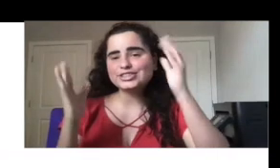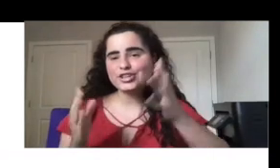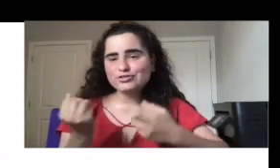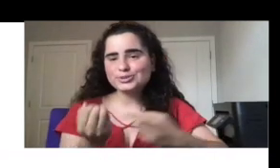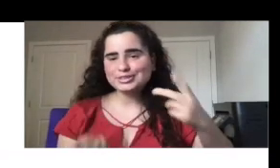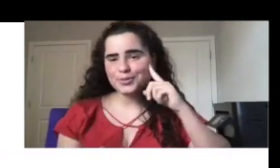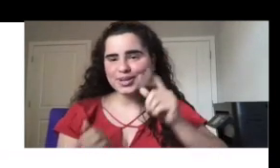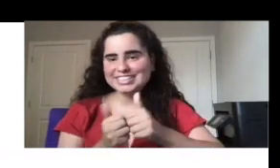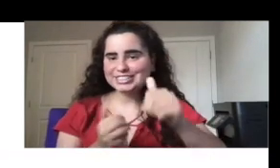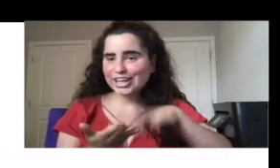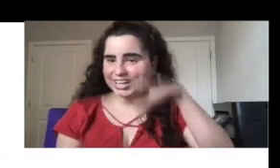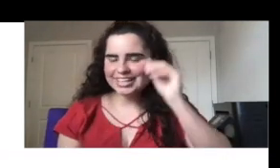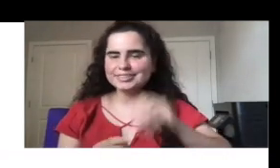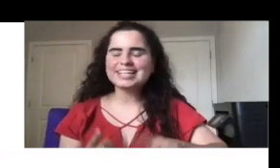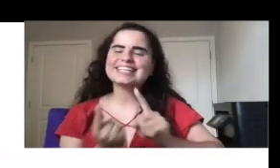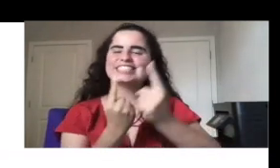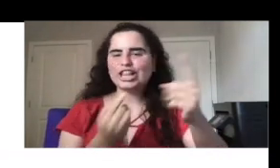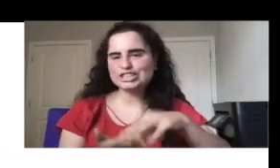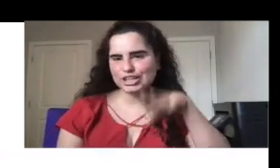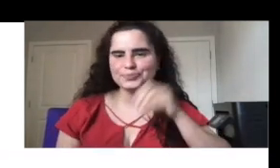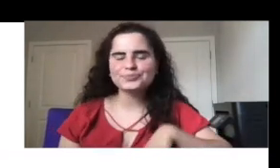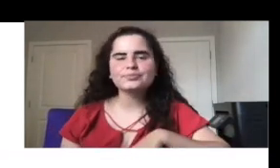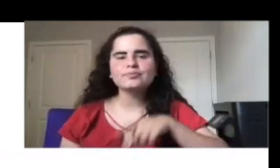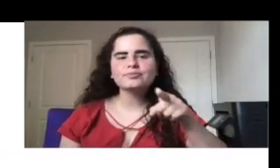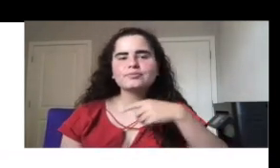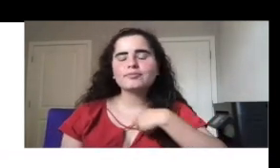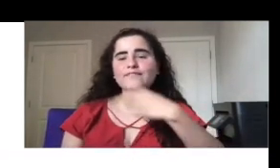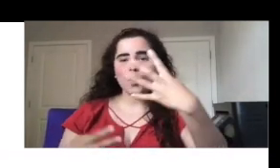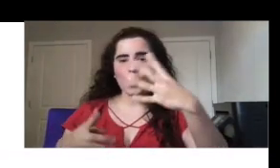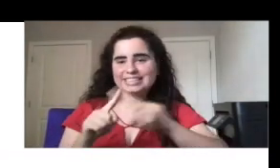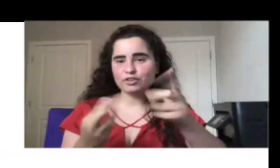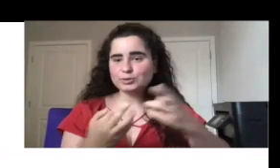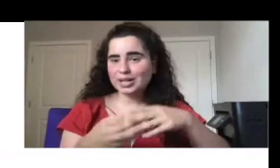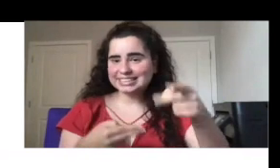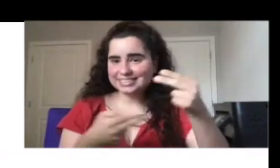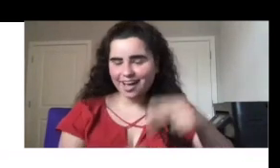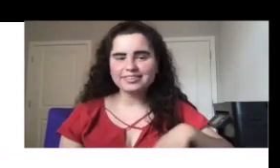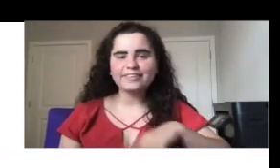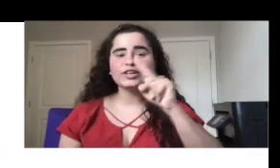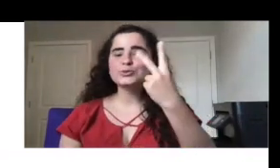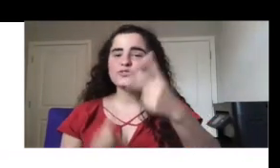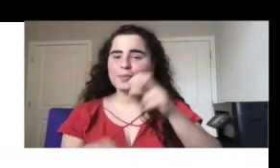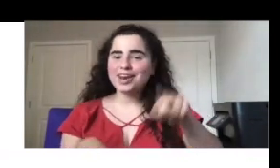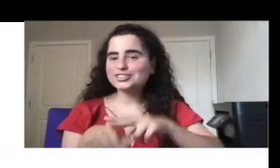student. So I want to focus on teacher resources for distance learning.